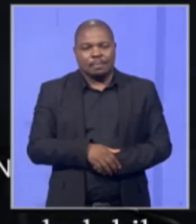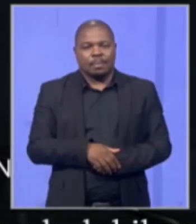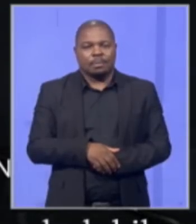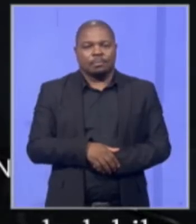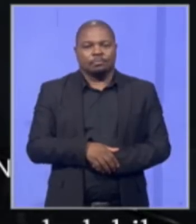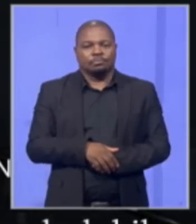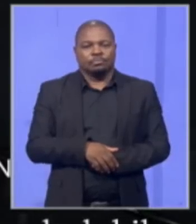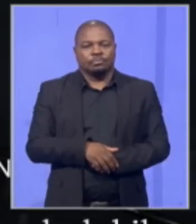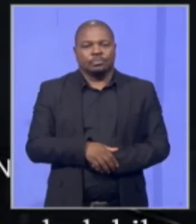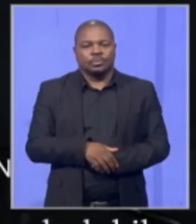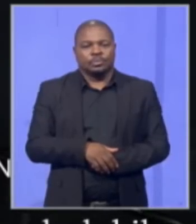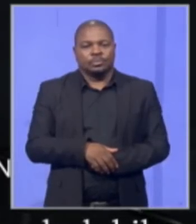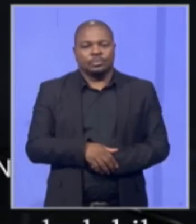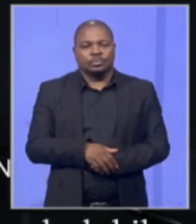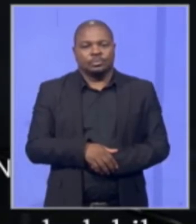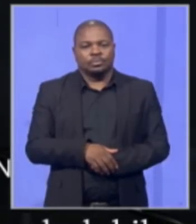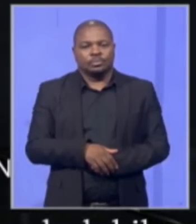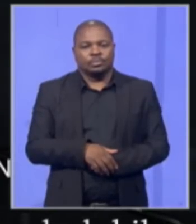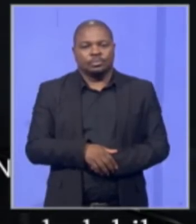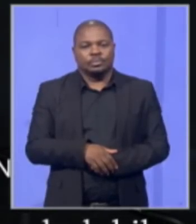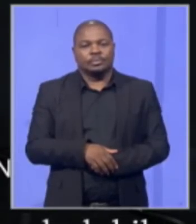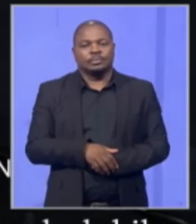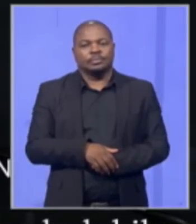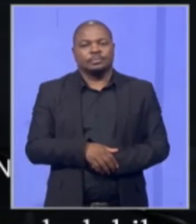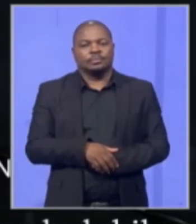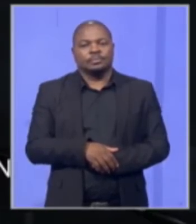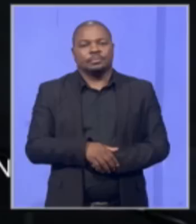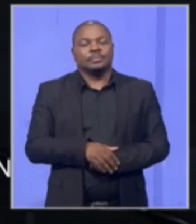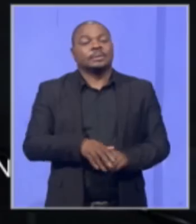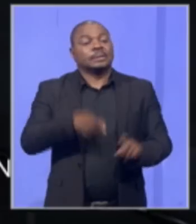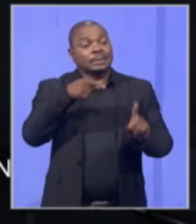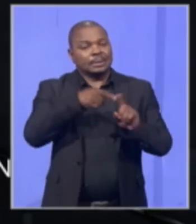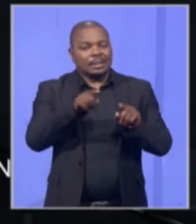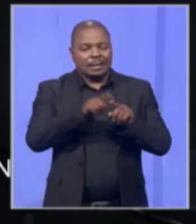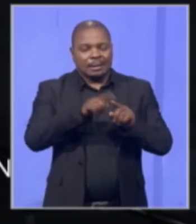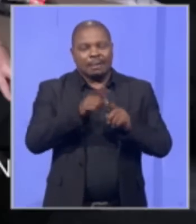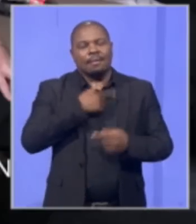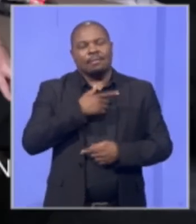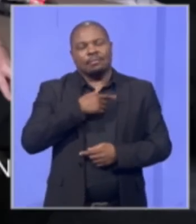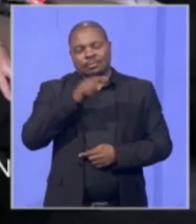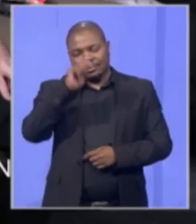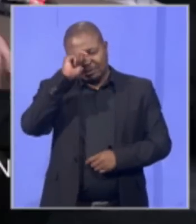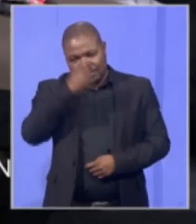was 'n seun, 'n man, 'n pa,